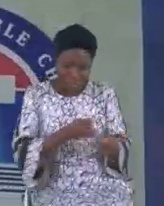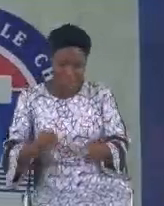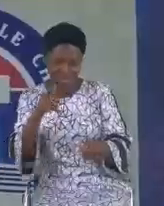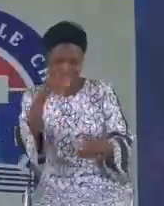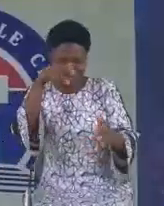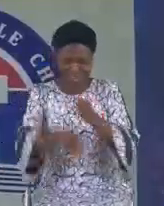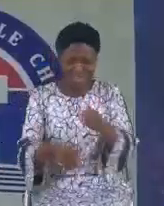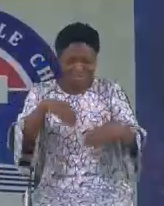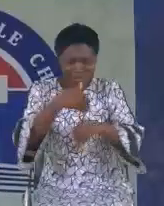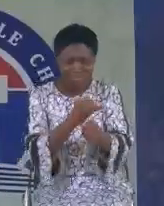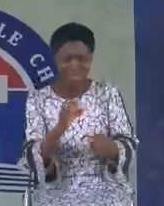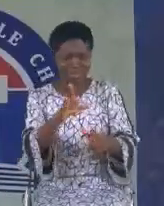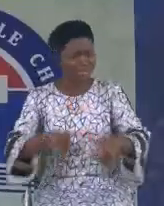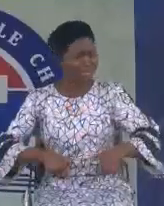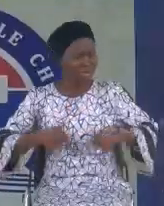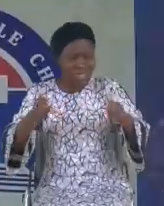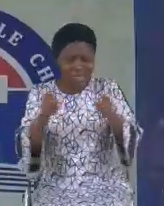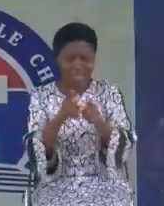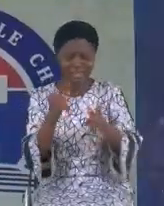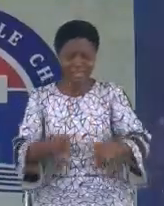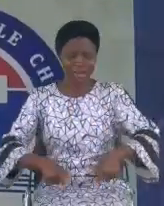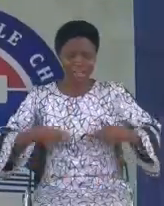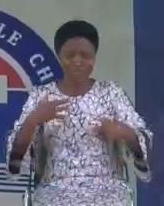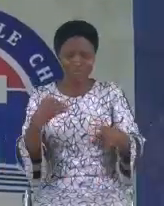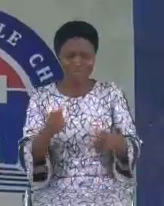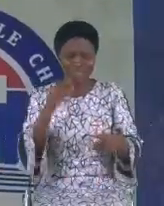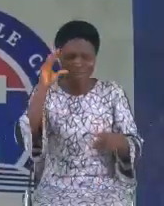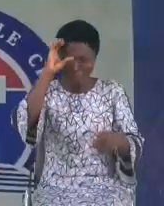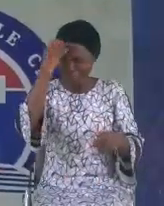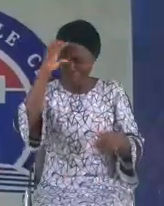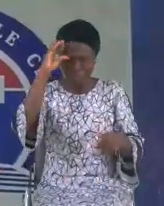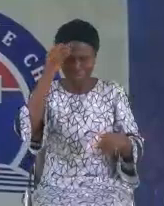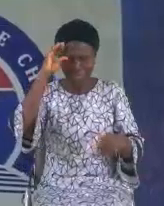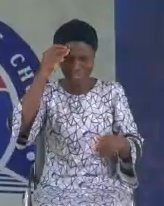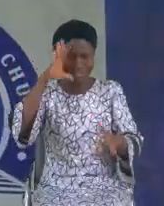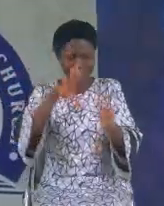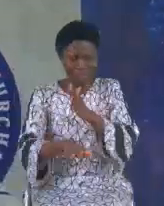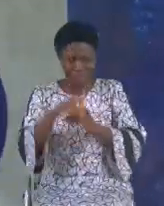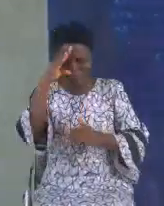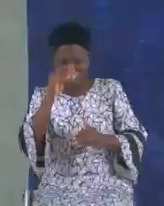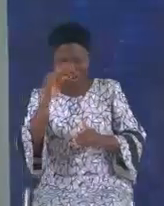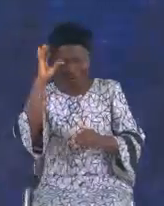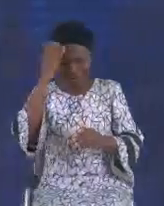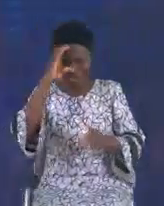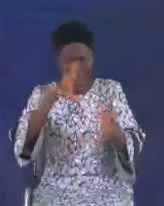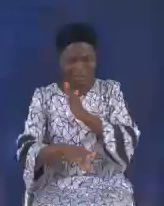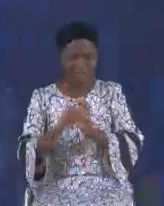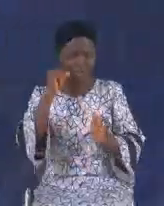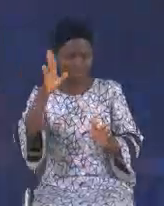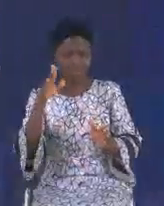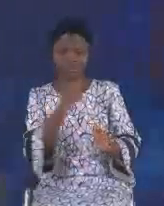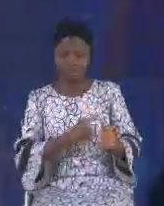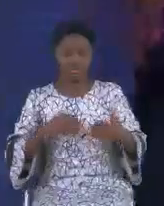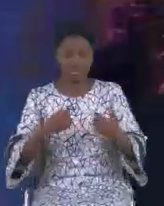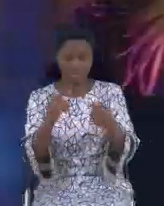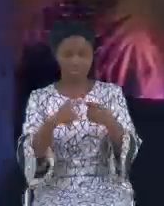life like the life of a mentally deranged man, woman. The Lord has come to liberate